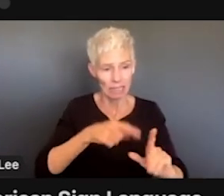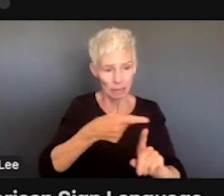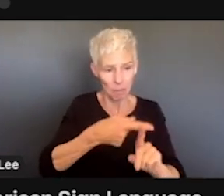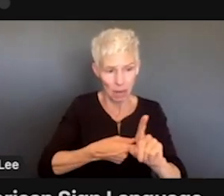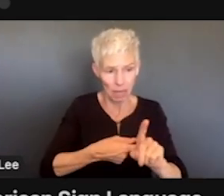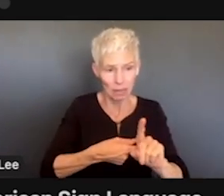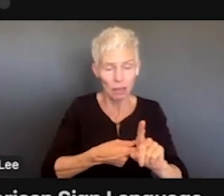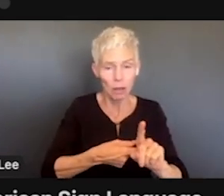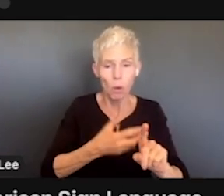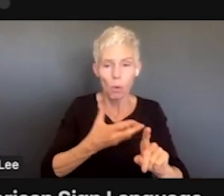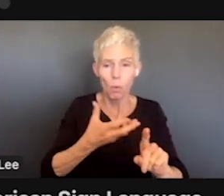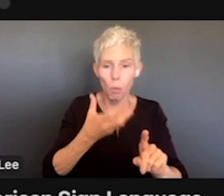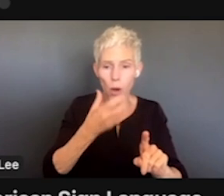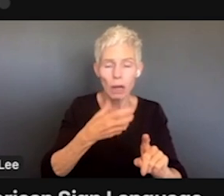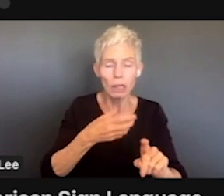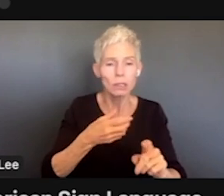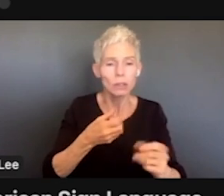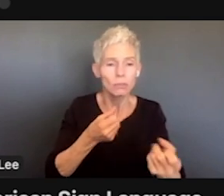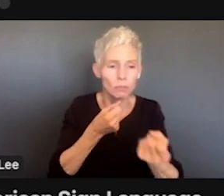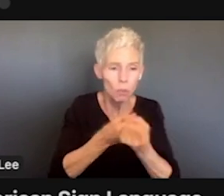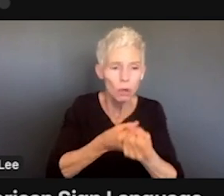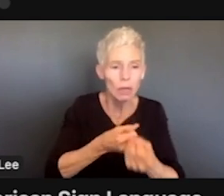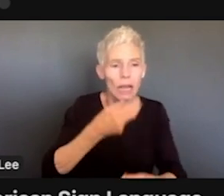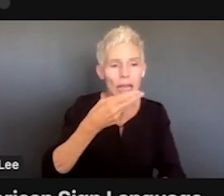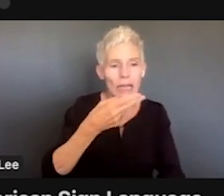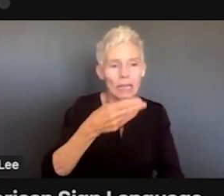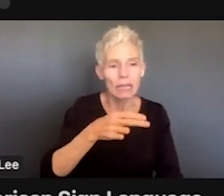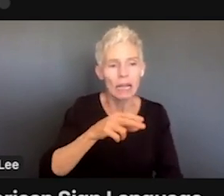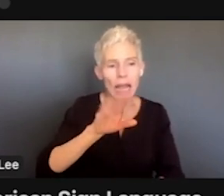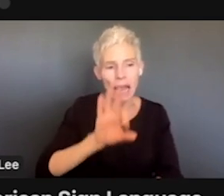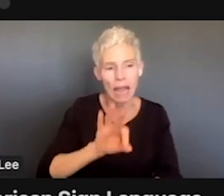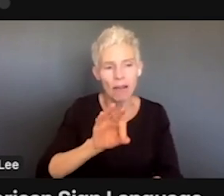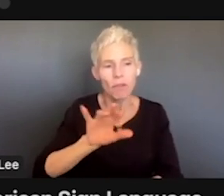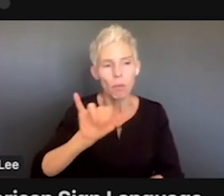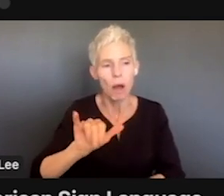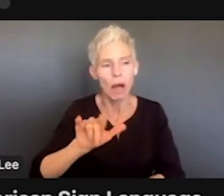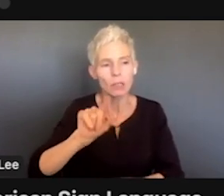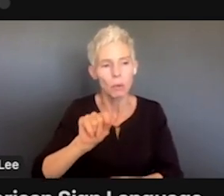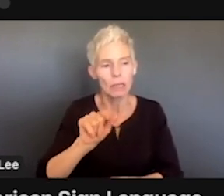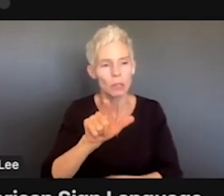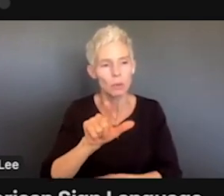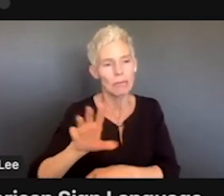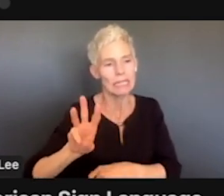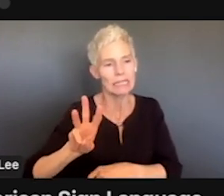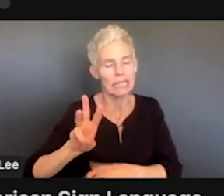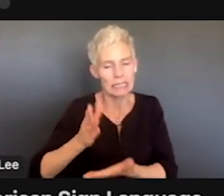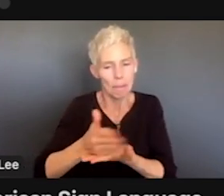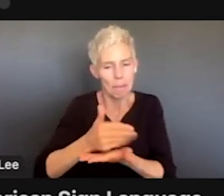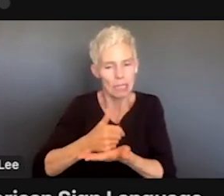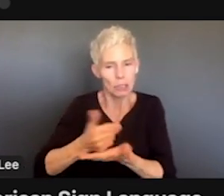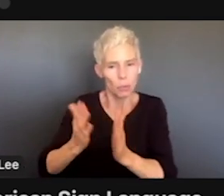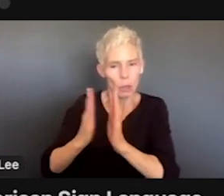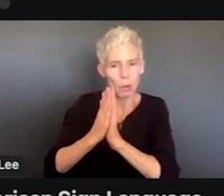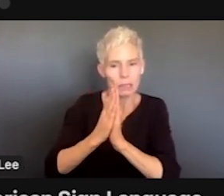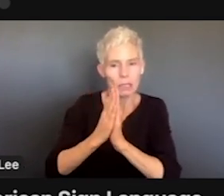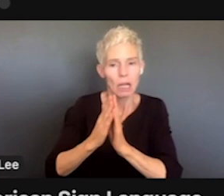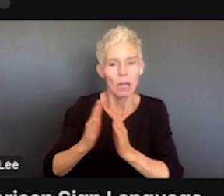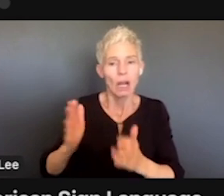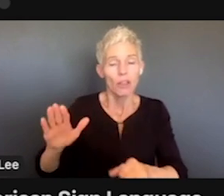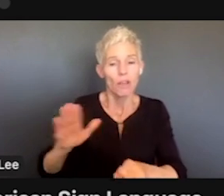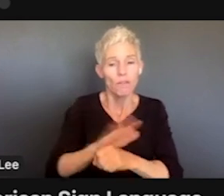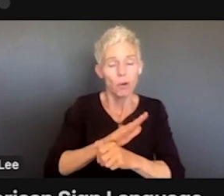their HHS FY26 budget request. We've still not seen the full request document, but we've gotten